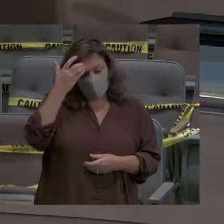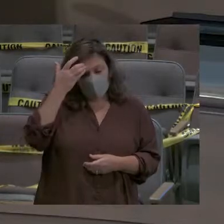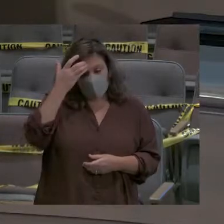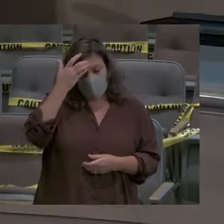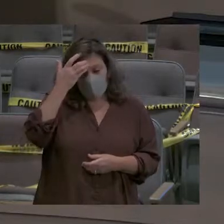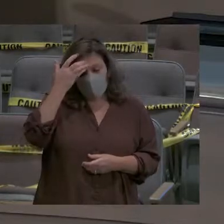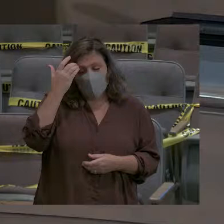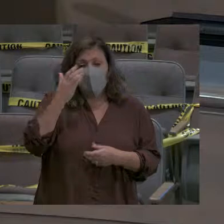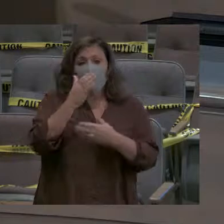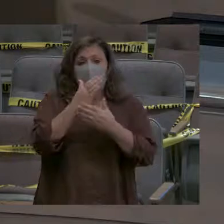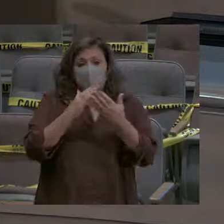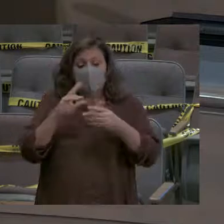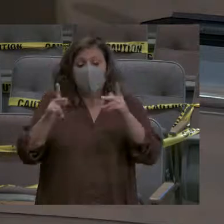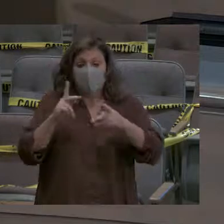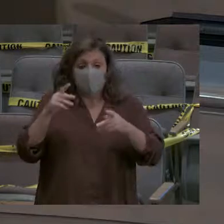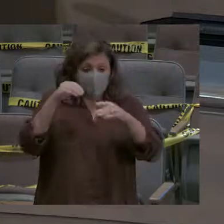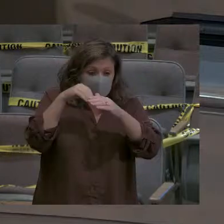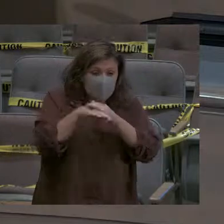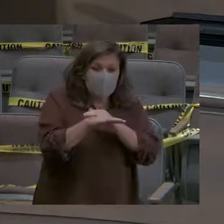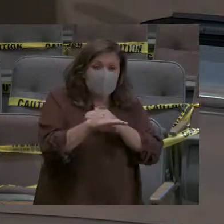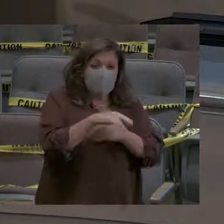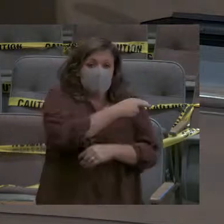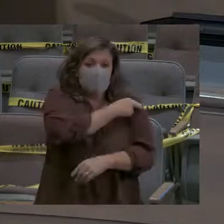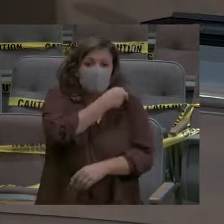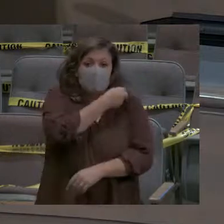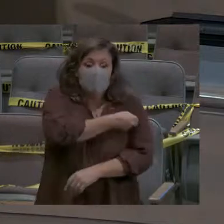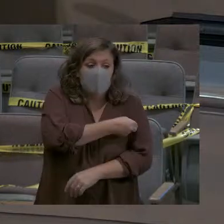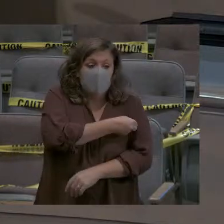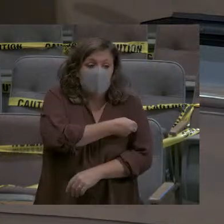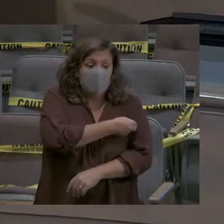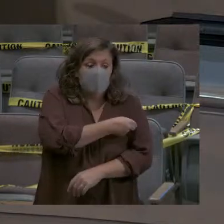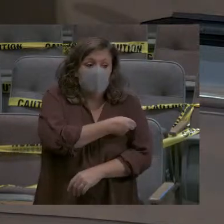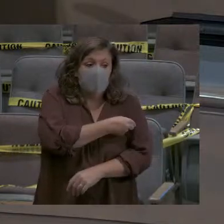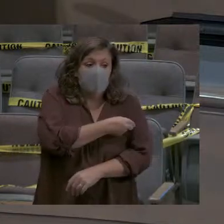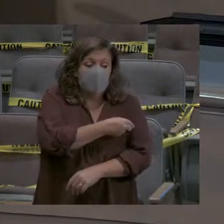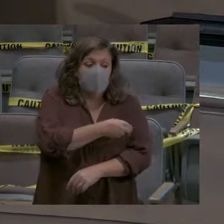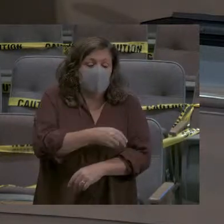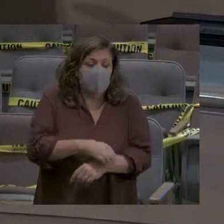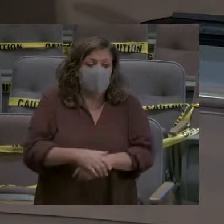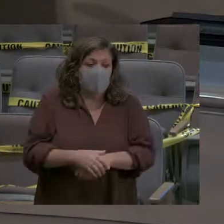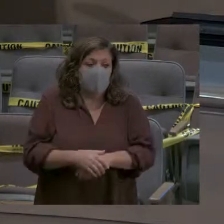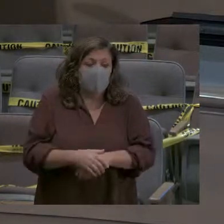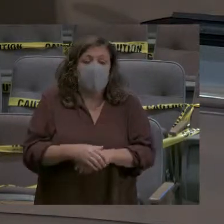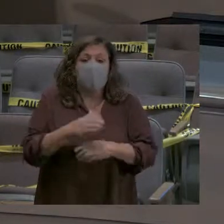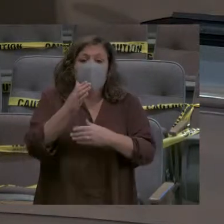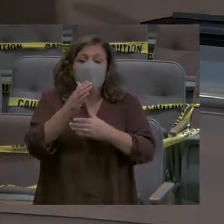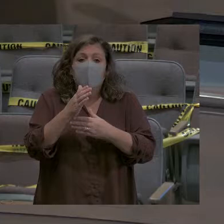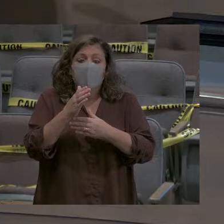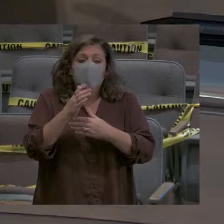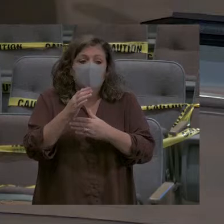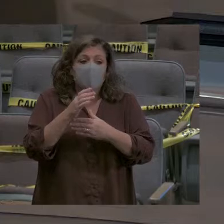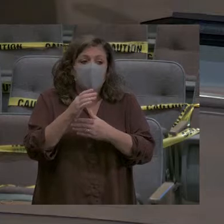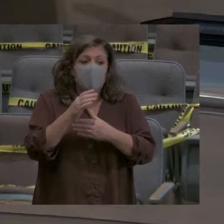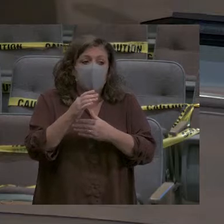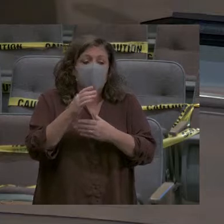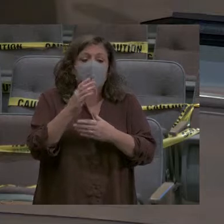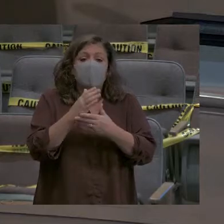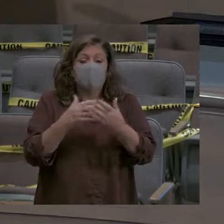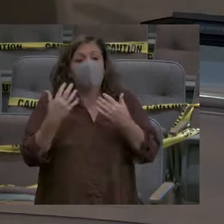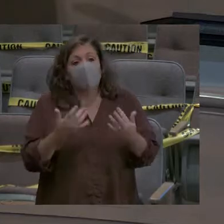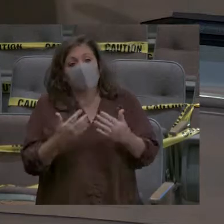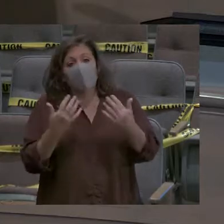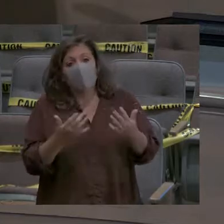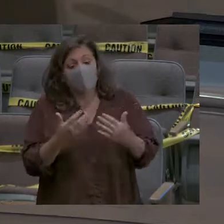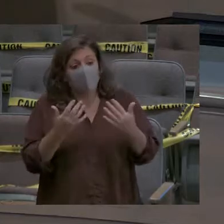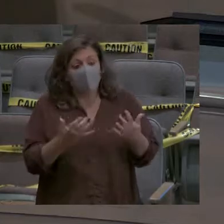the ER, that they die in the emergency room. And my question to Dr. Kitchen would be, if a